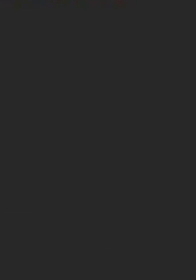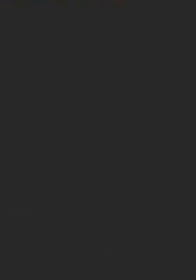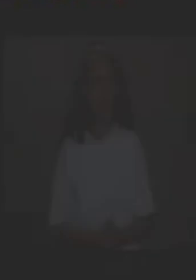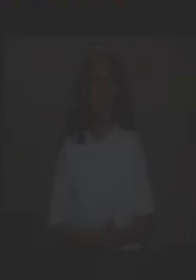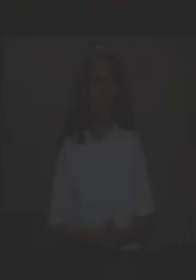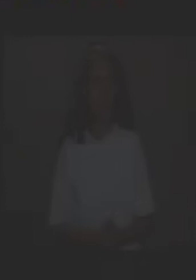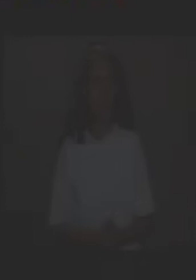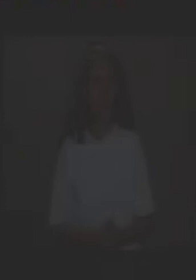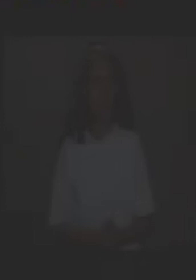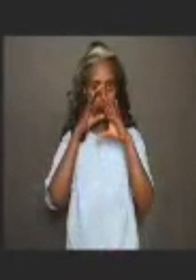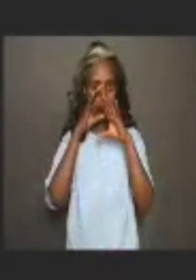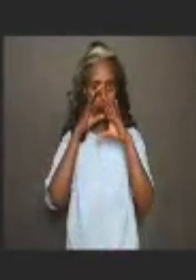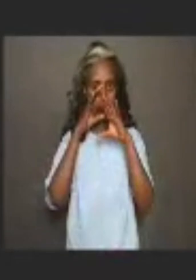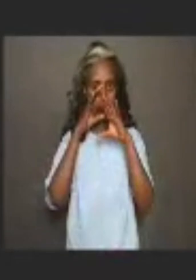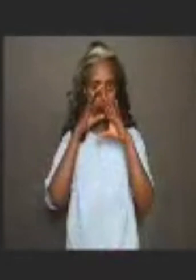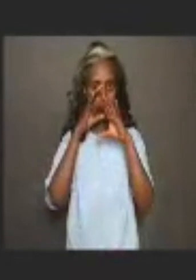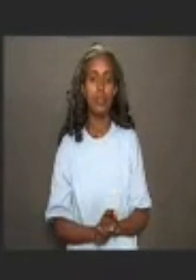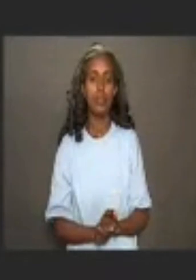Time's up.